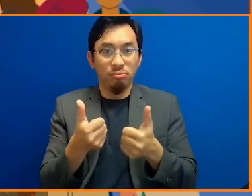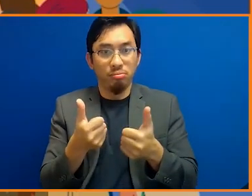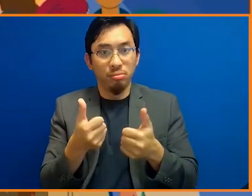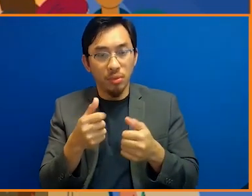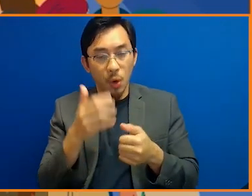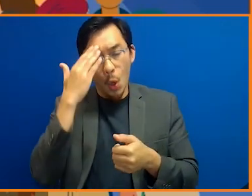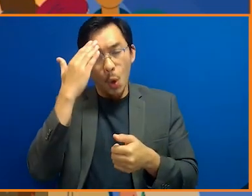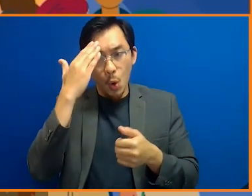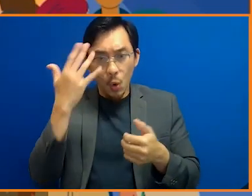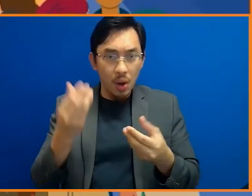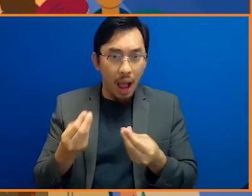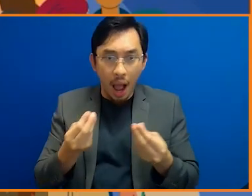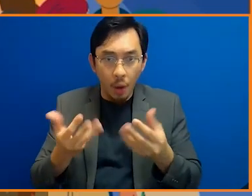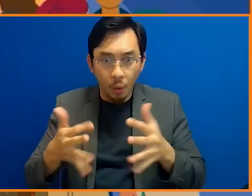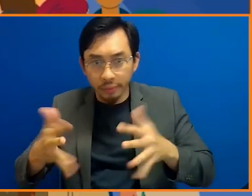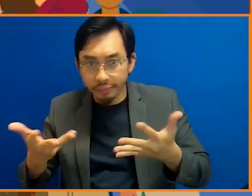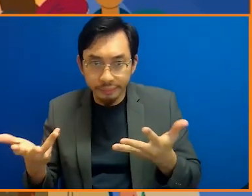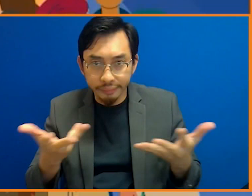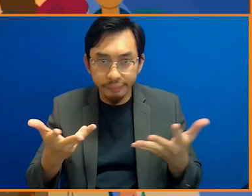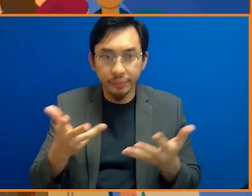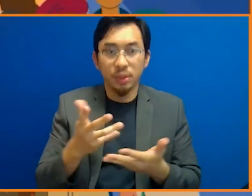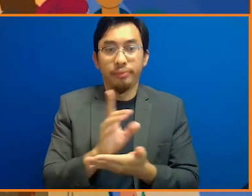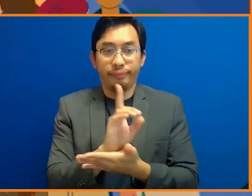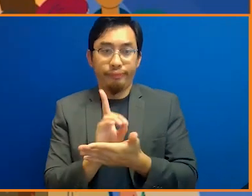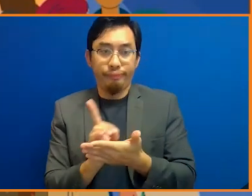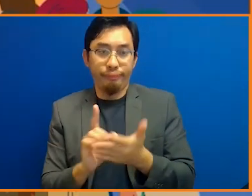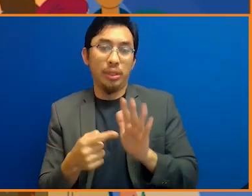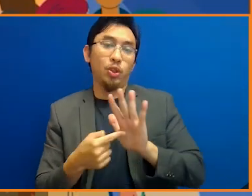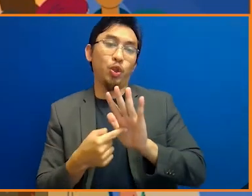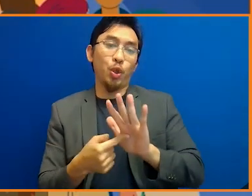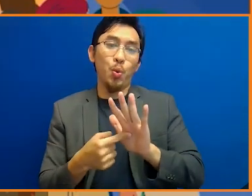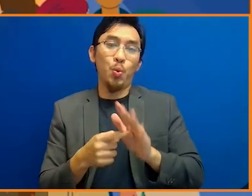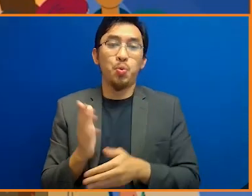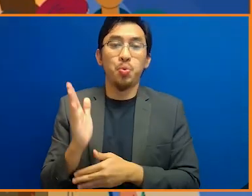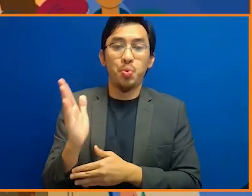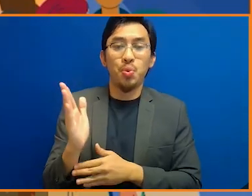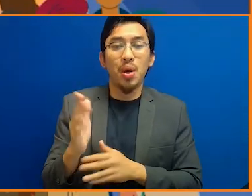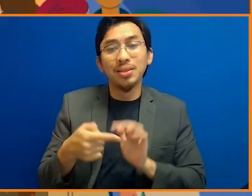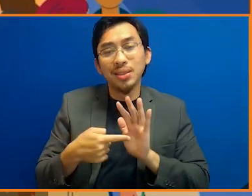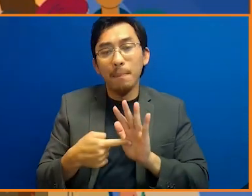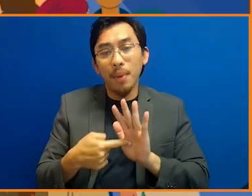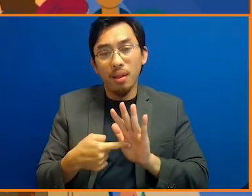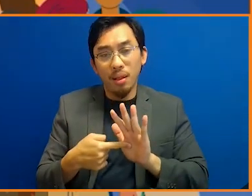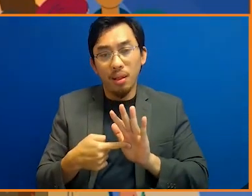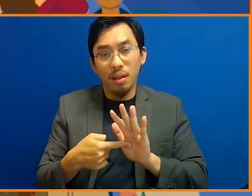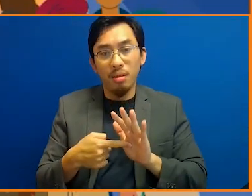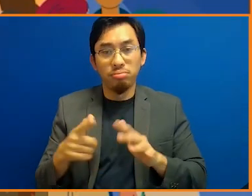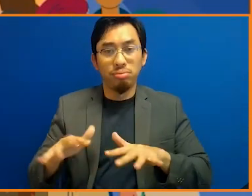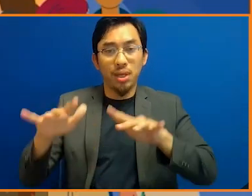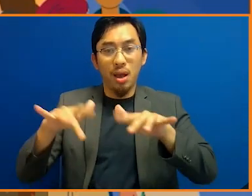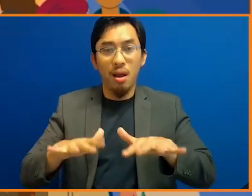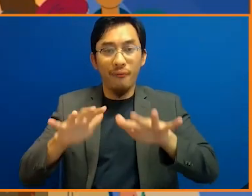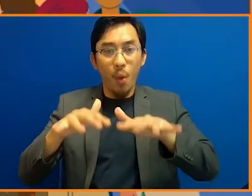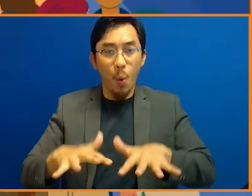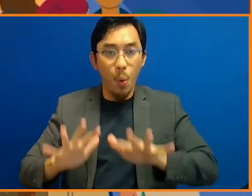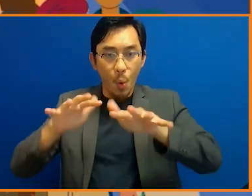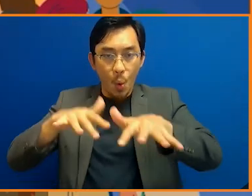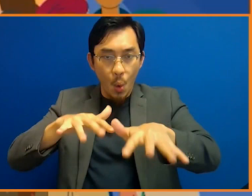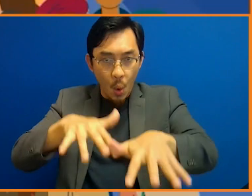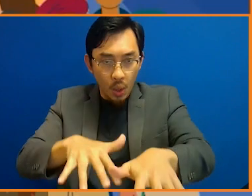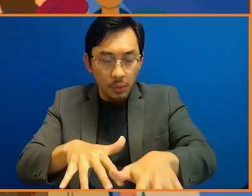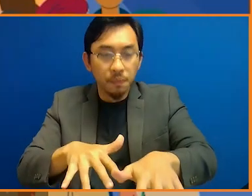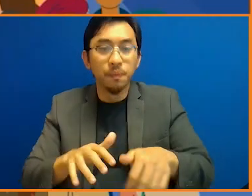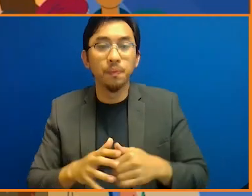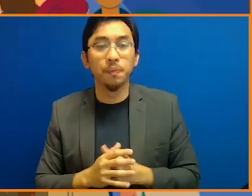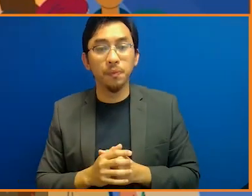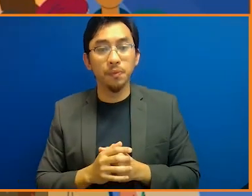your information. So we have a model to, for example, to simulate how